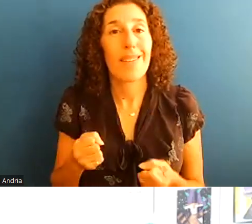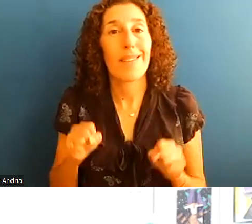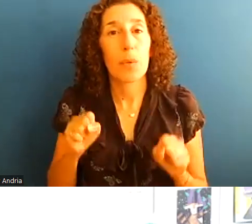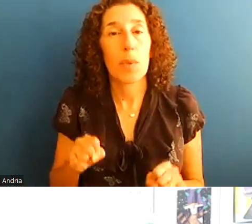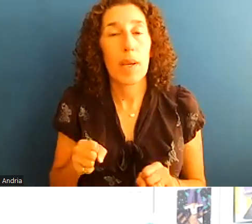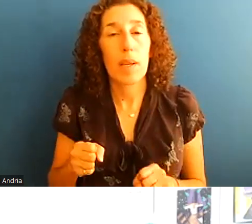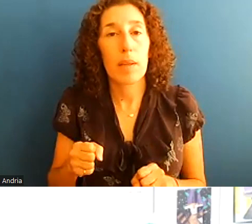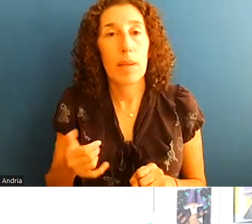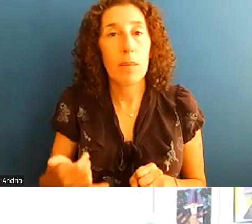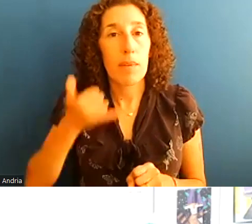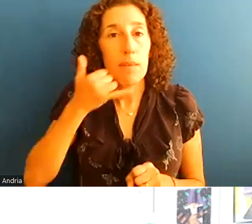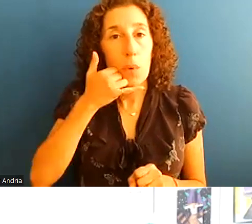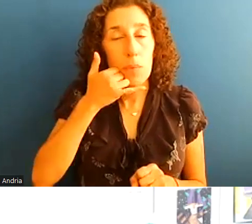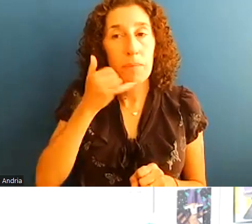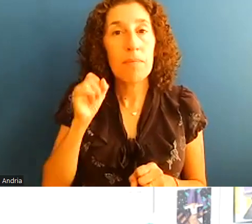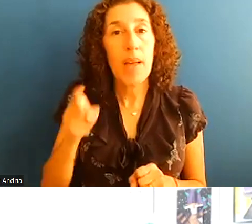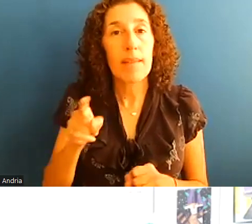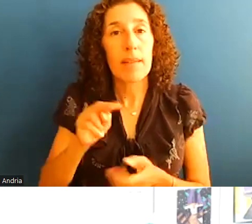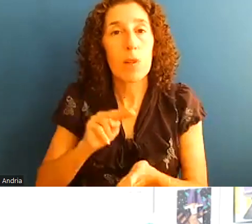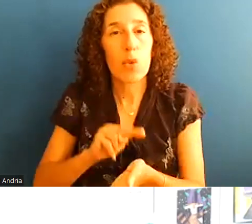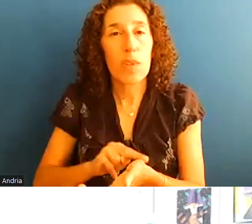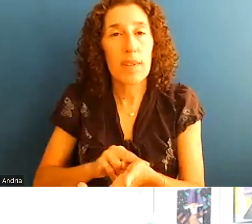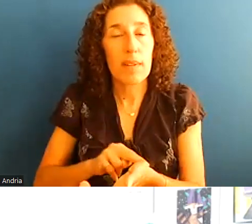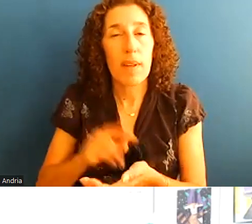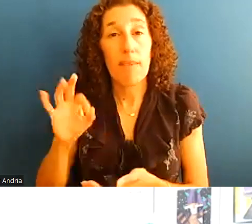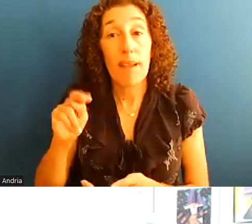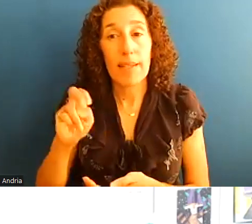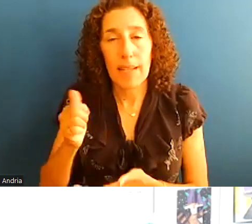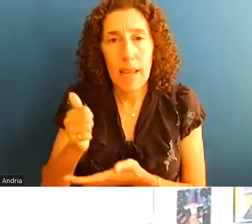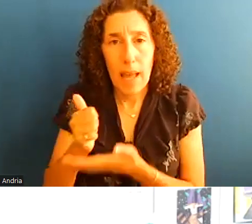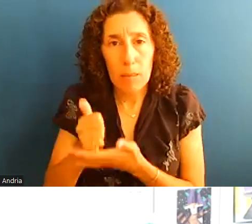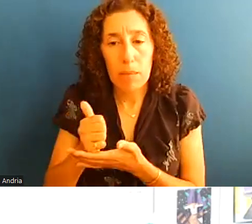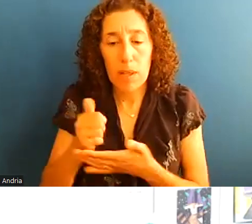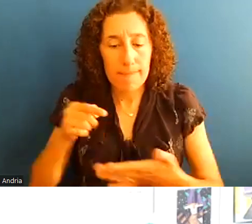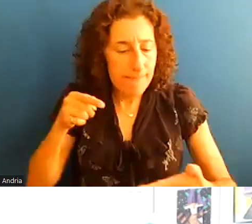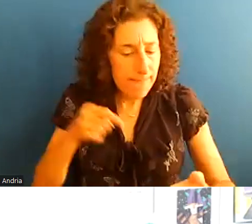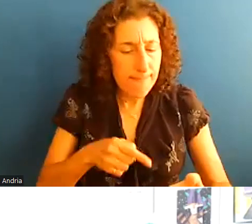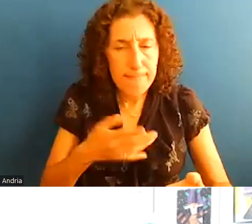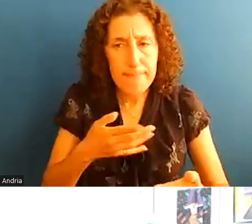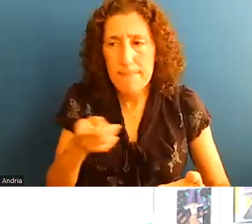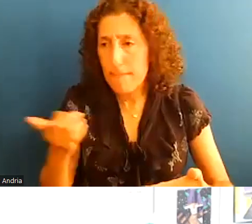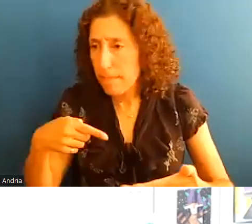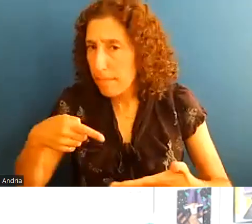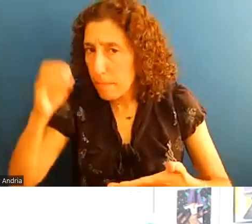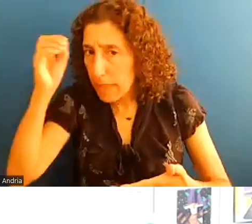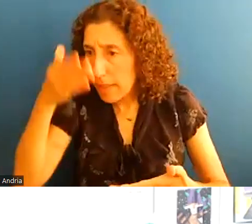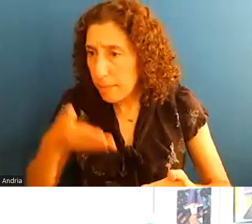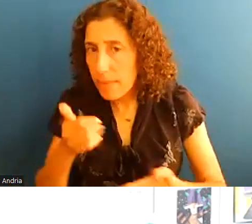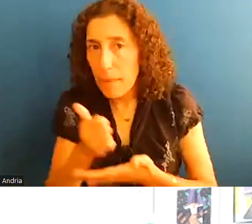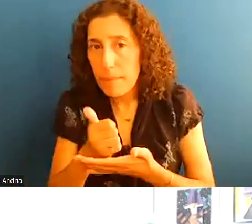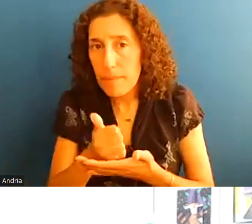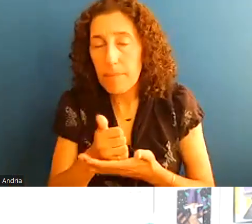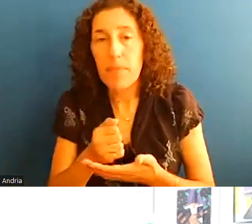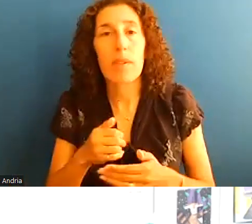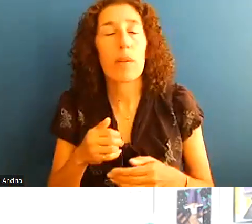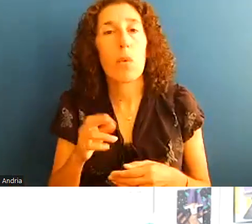nurse examiner, can you help us out on this? Can you help us interpret this as we're getting ready for trial? Or to the